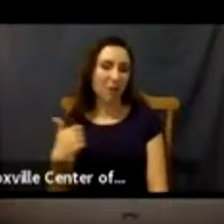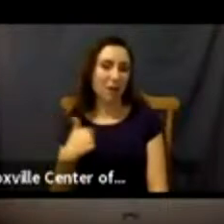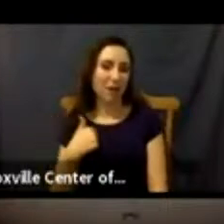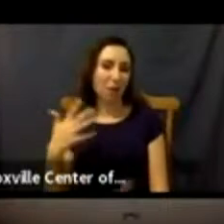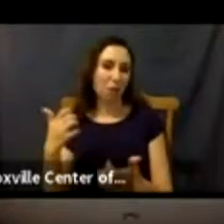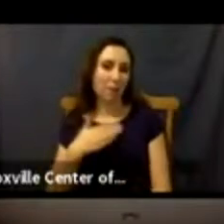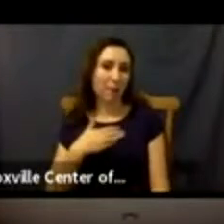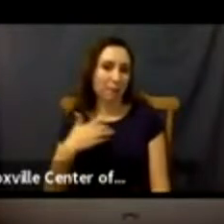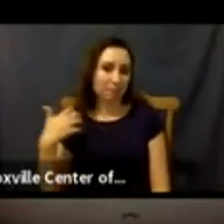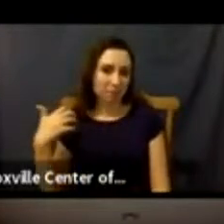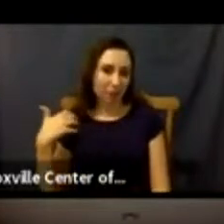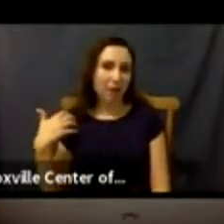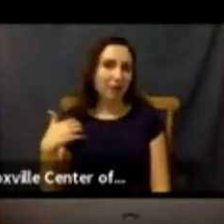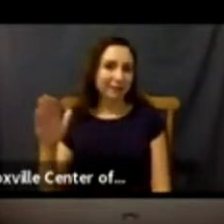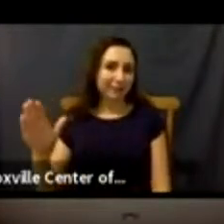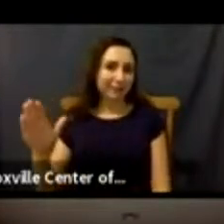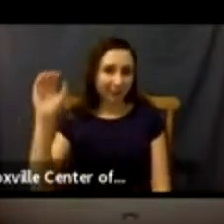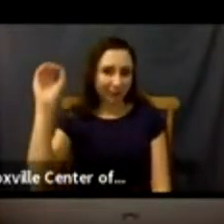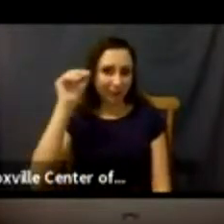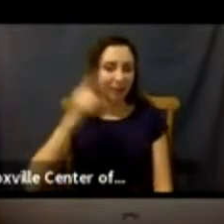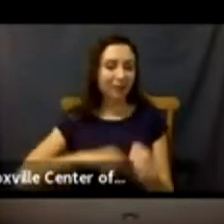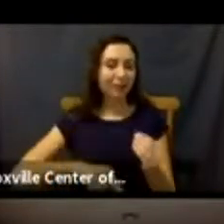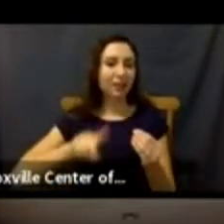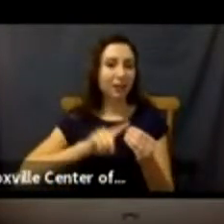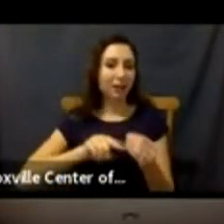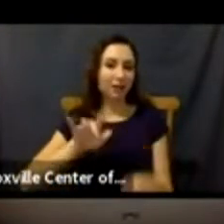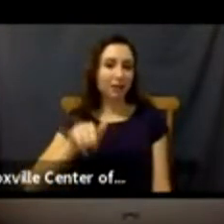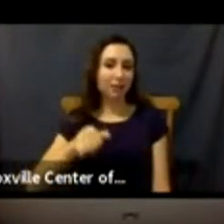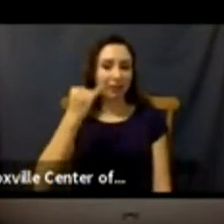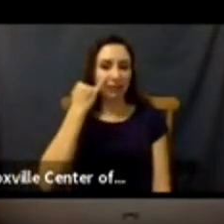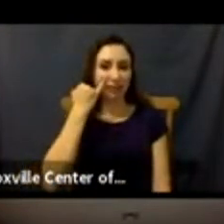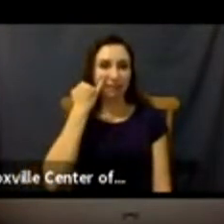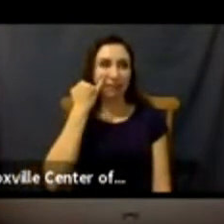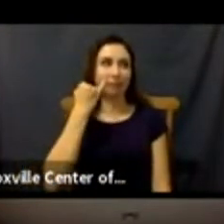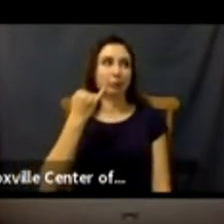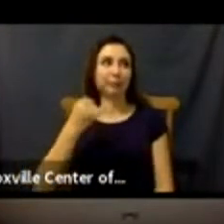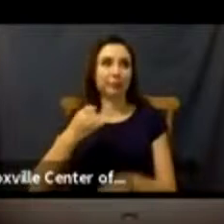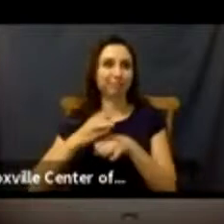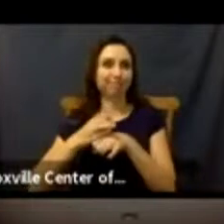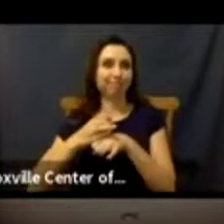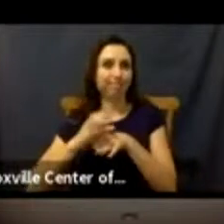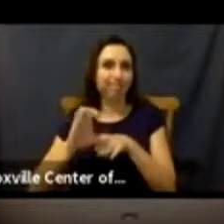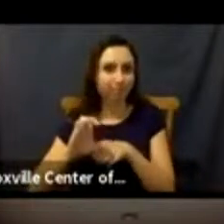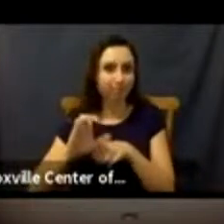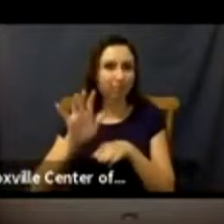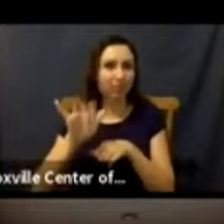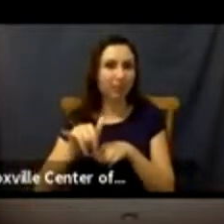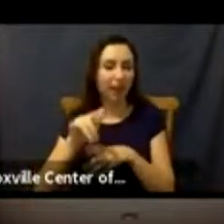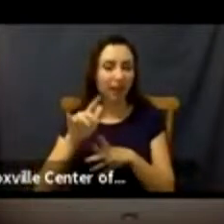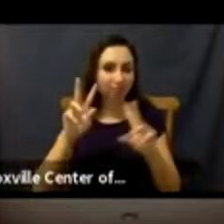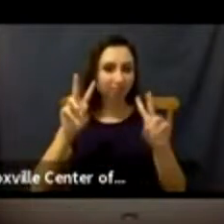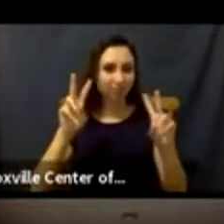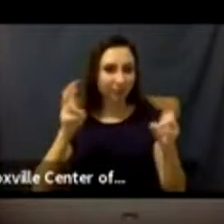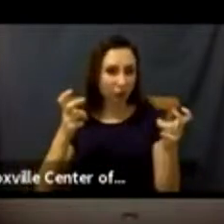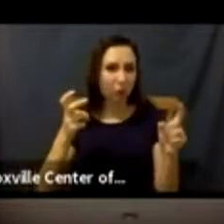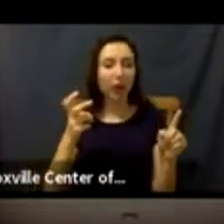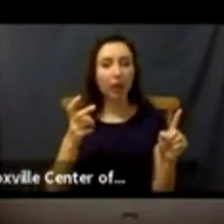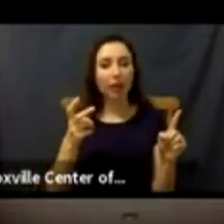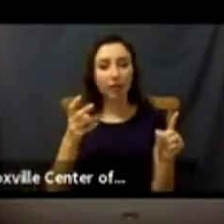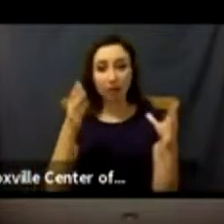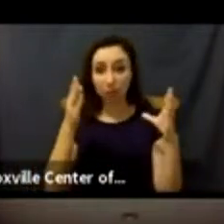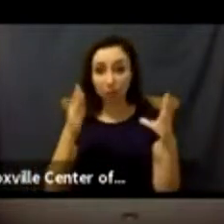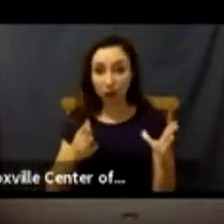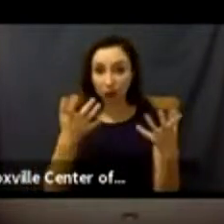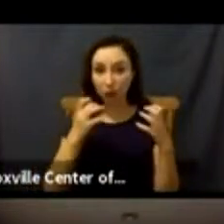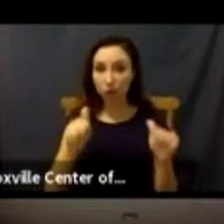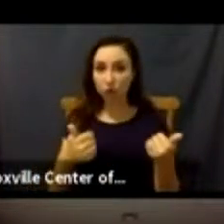on that if we get into, if push comes to shove and and someone wants to challenge whether the